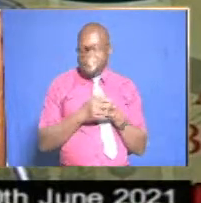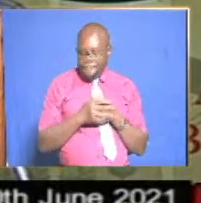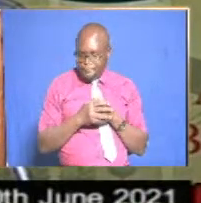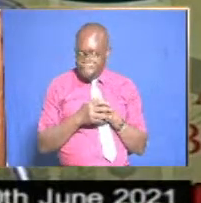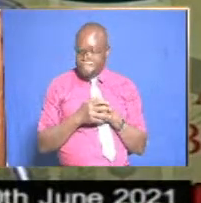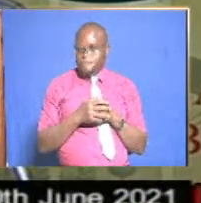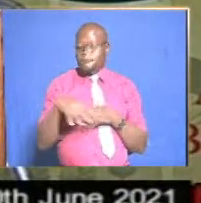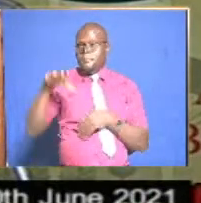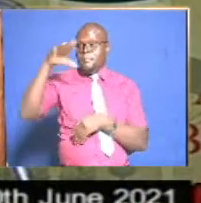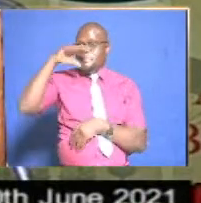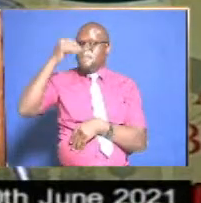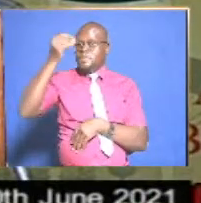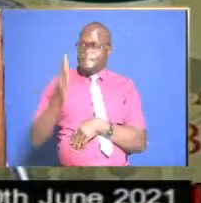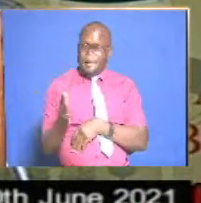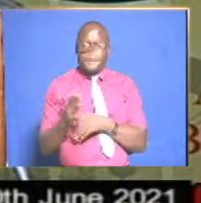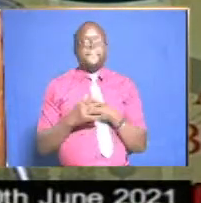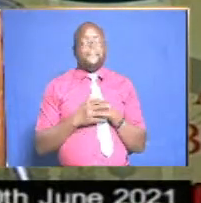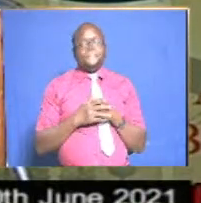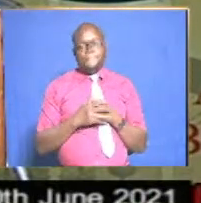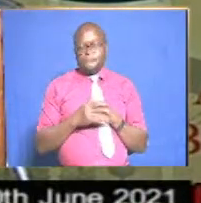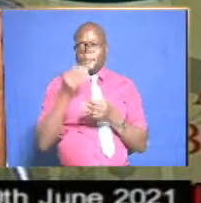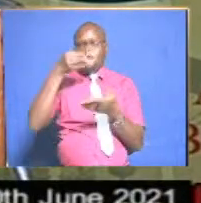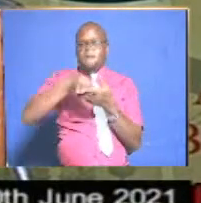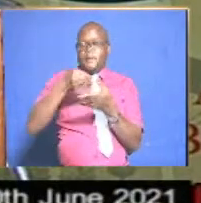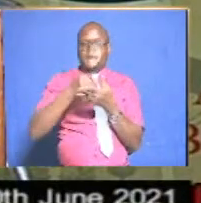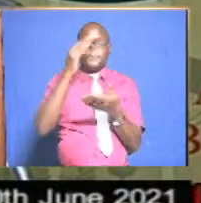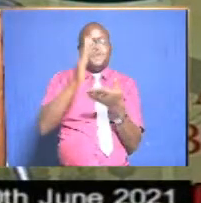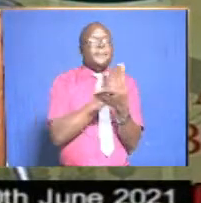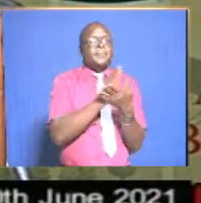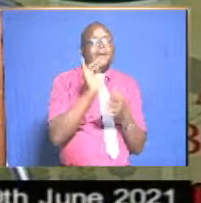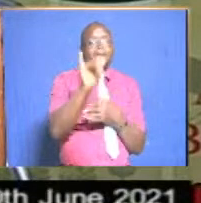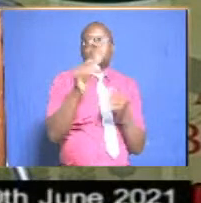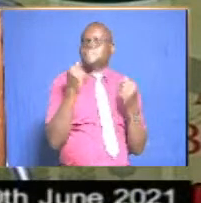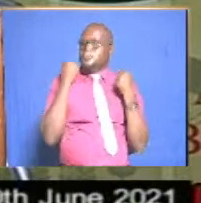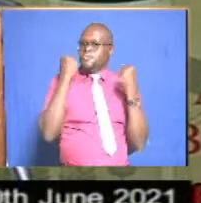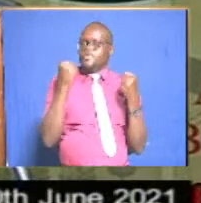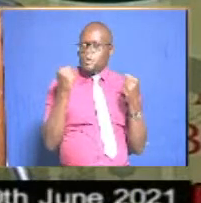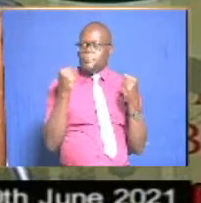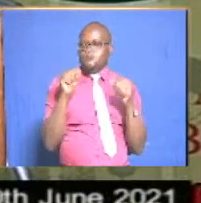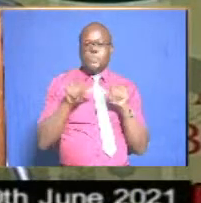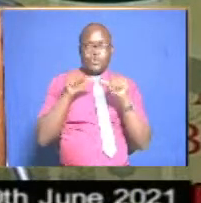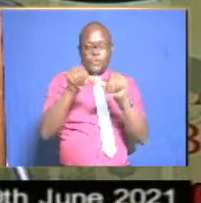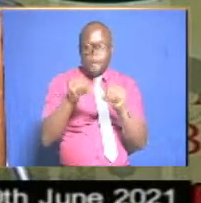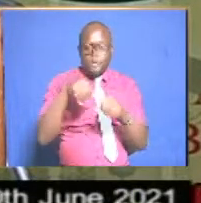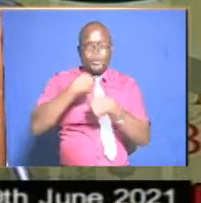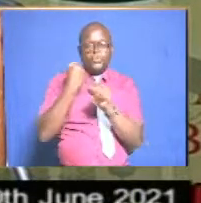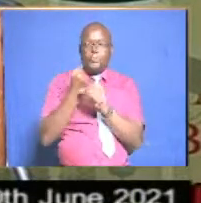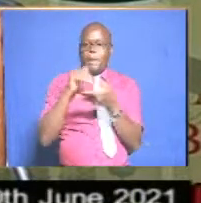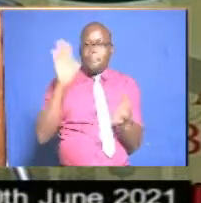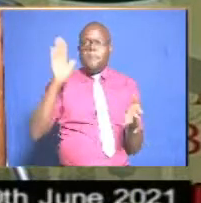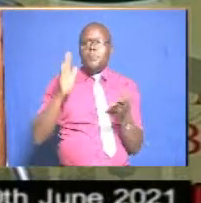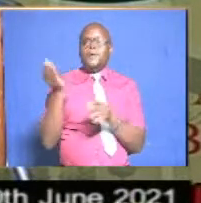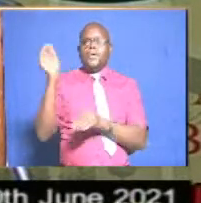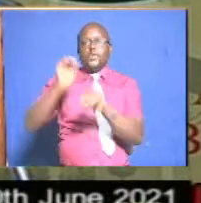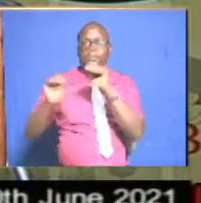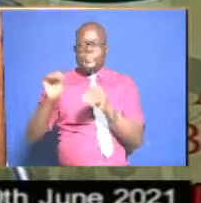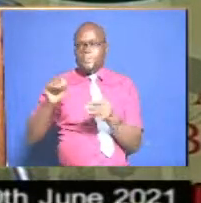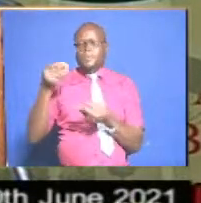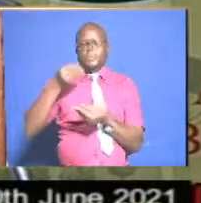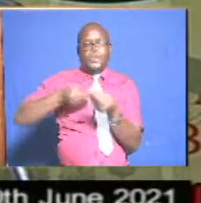Mr. Speaker, the financial sector has remained stable and continued to make significant contributions to the economic